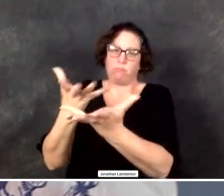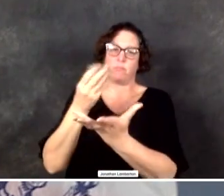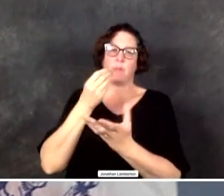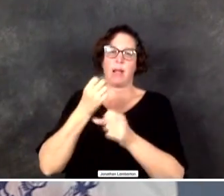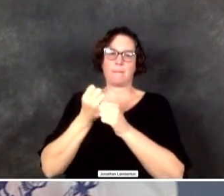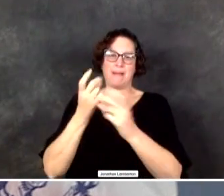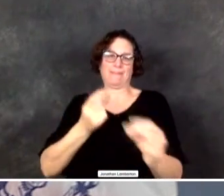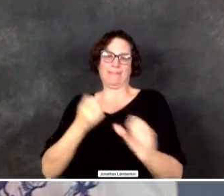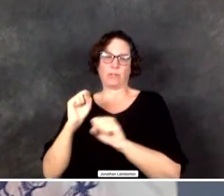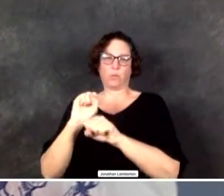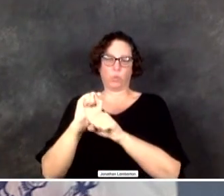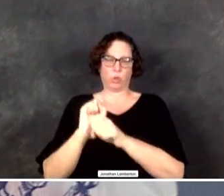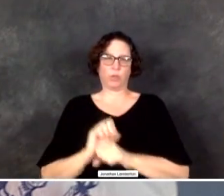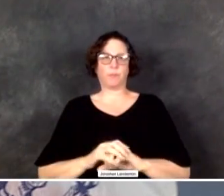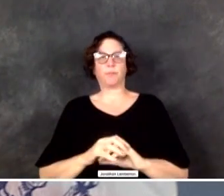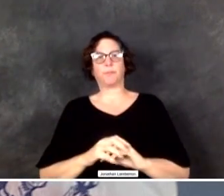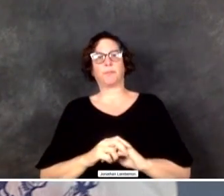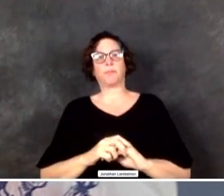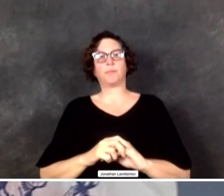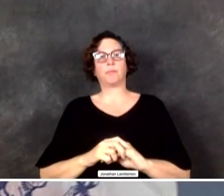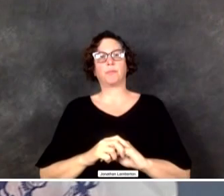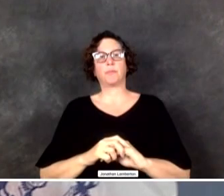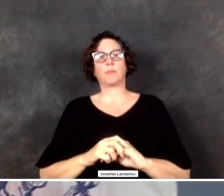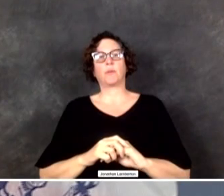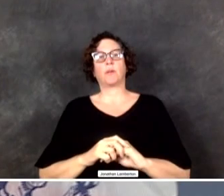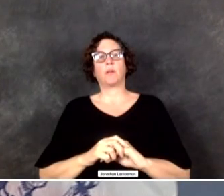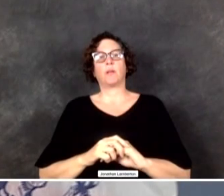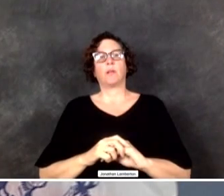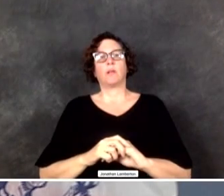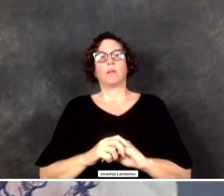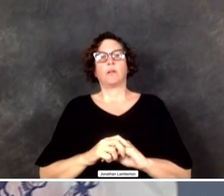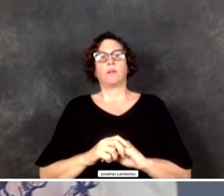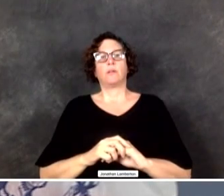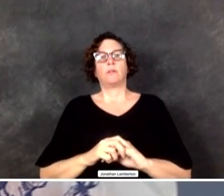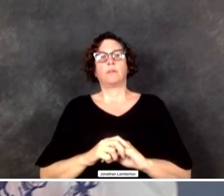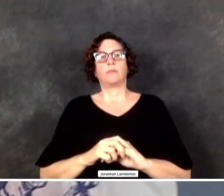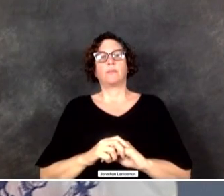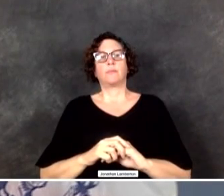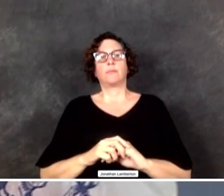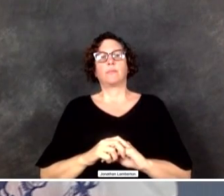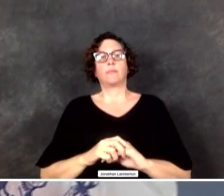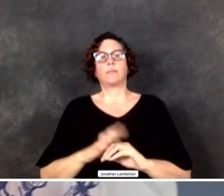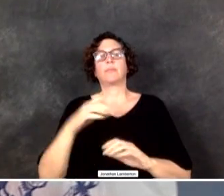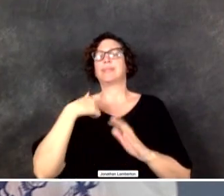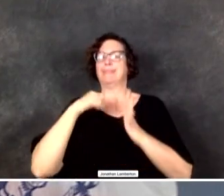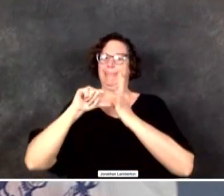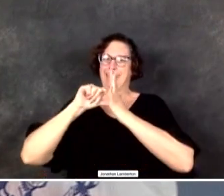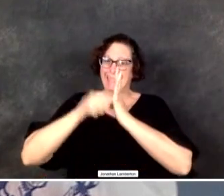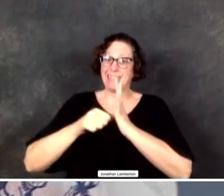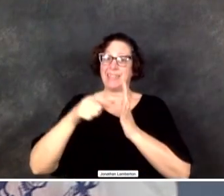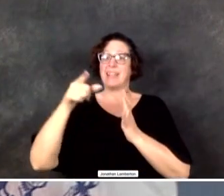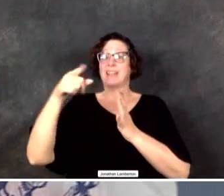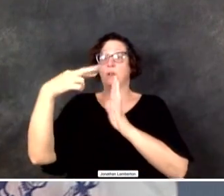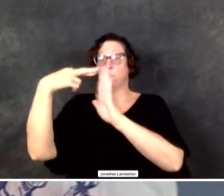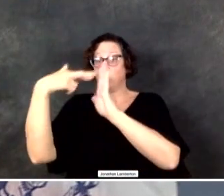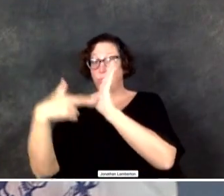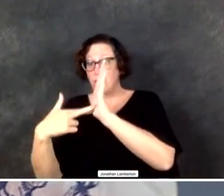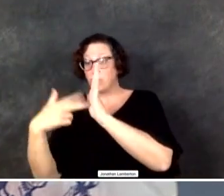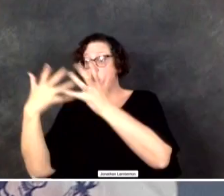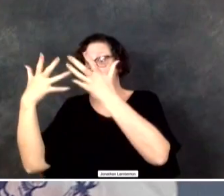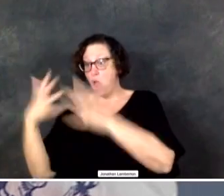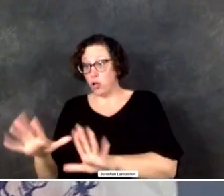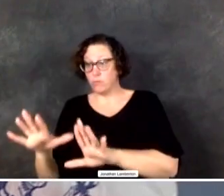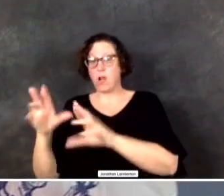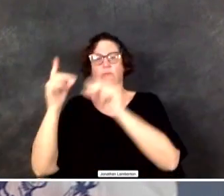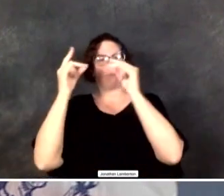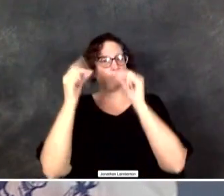as humanly possible from the time they sign up to the time the meal arrives. I want that to be the fastest conceivable timeline.